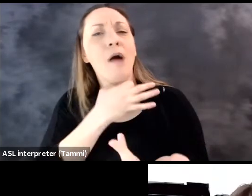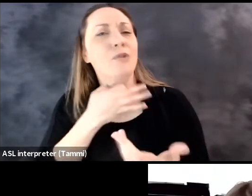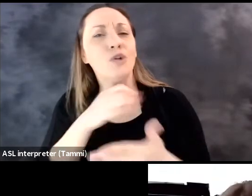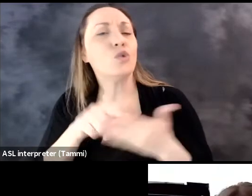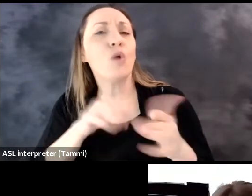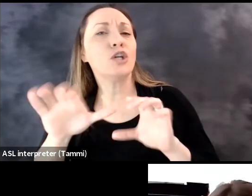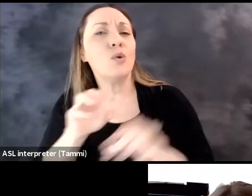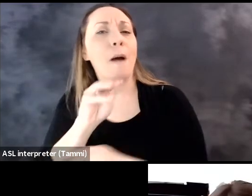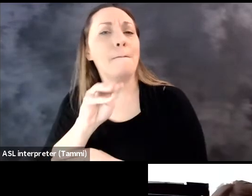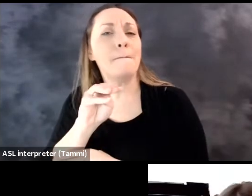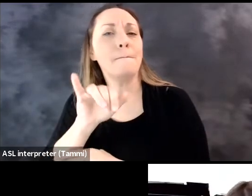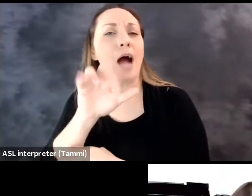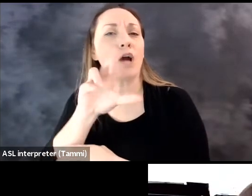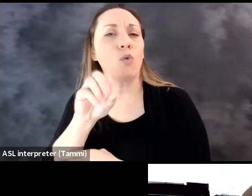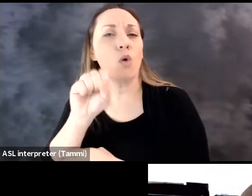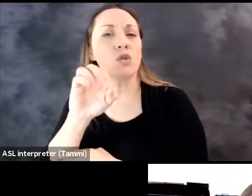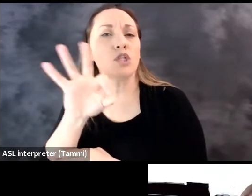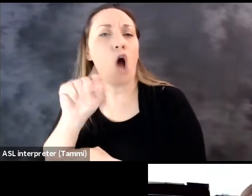Microsoft and how do you see it?